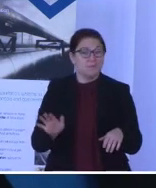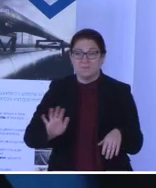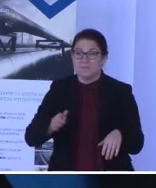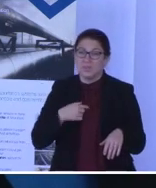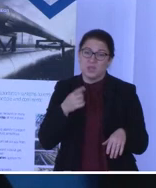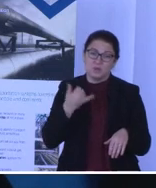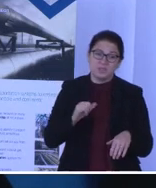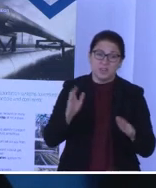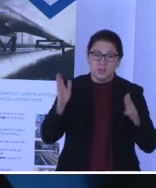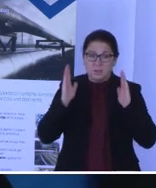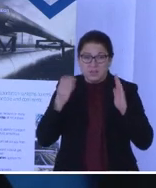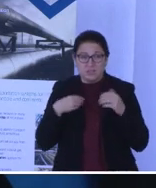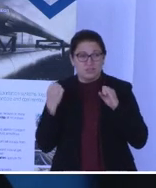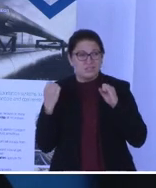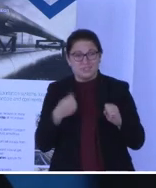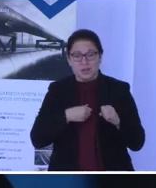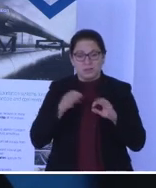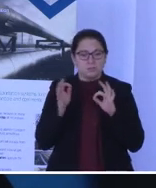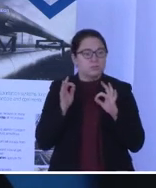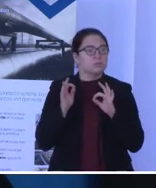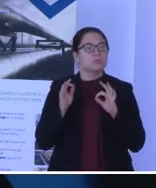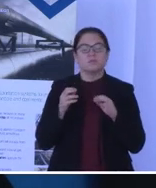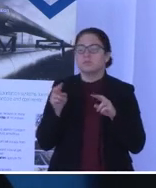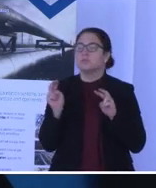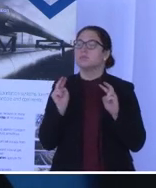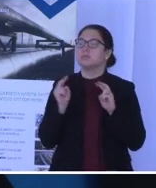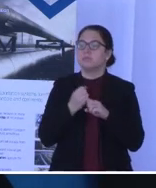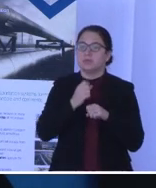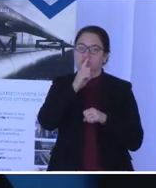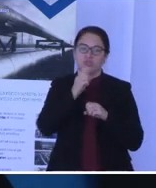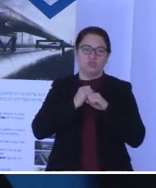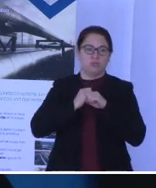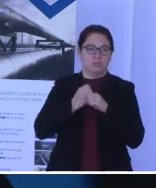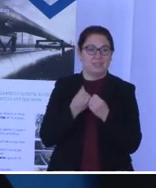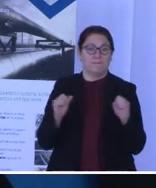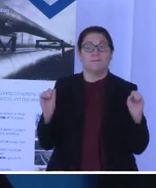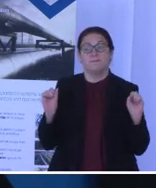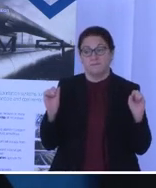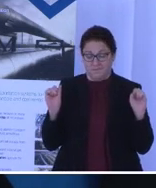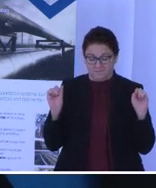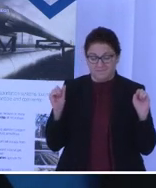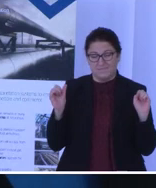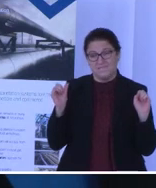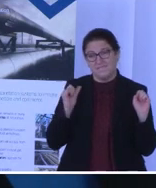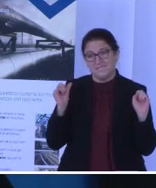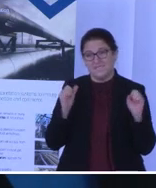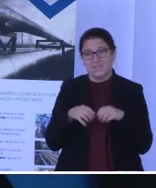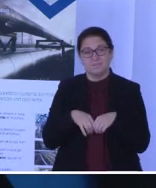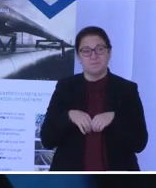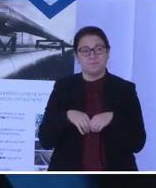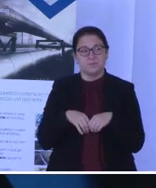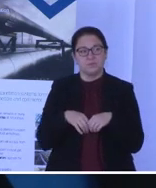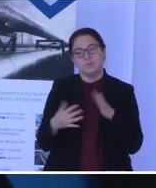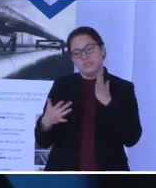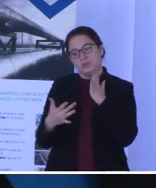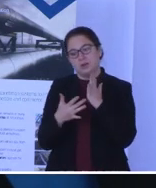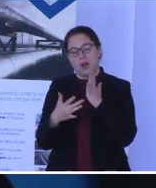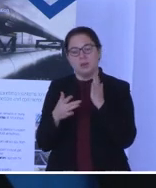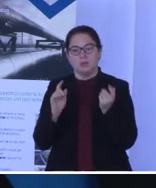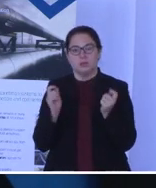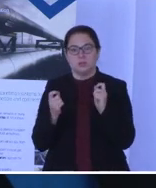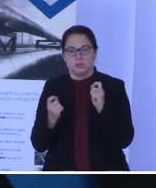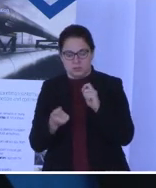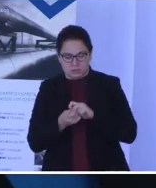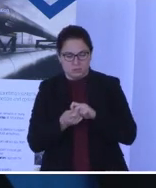people I observe at the checkpoints always is remarkable. We've also seen new technology advancements. We've seen,